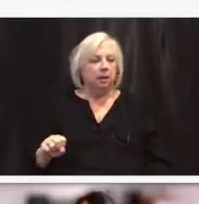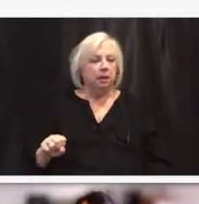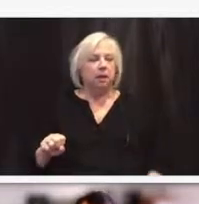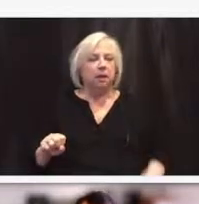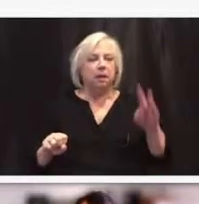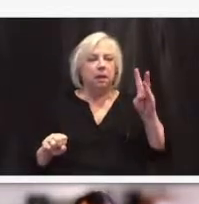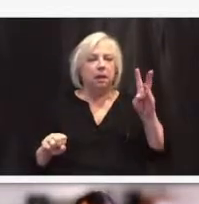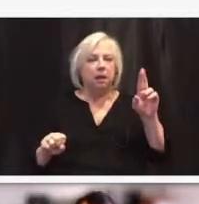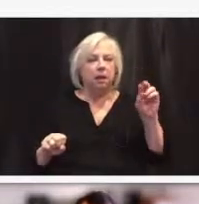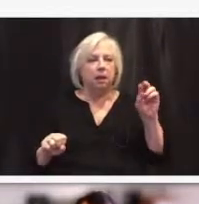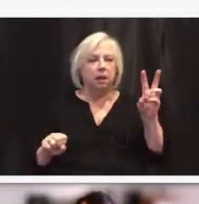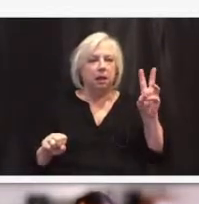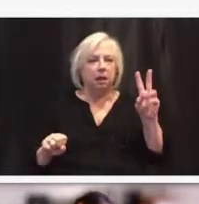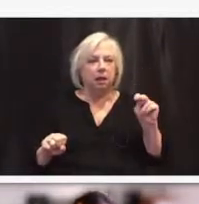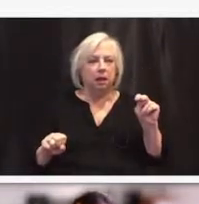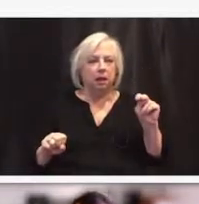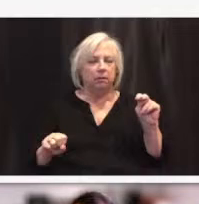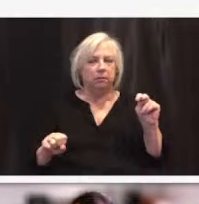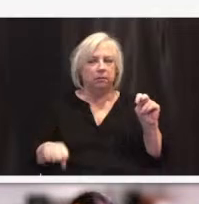Brown?